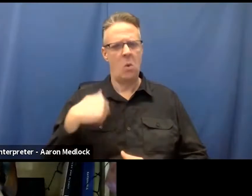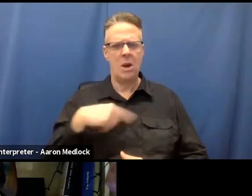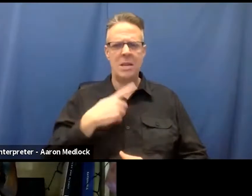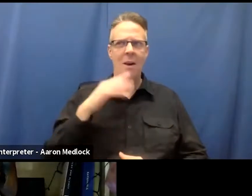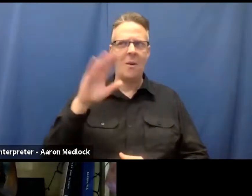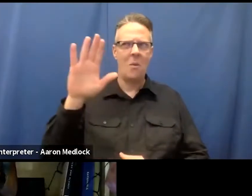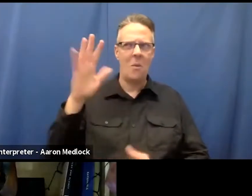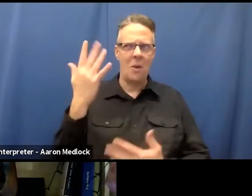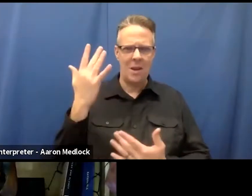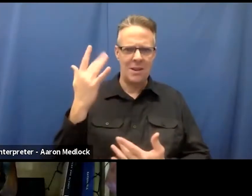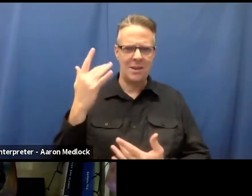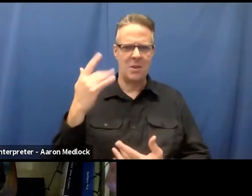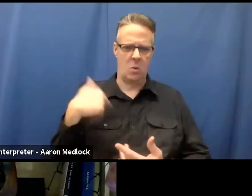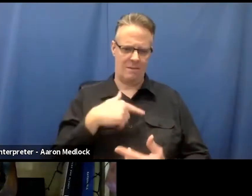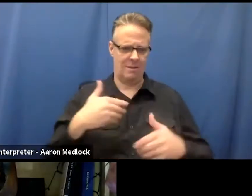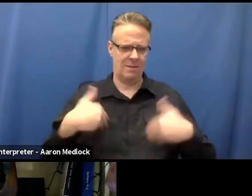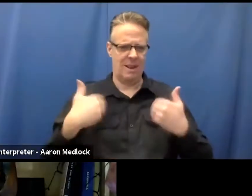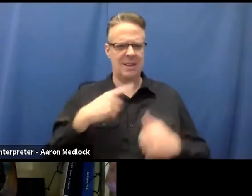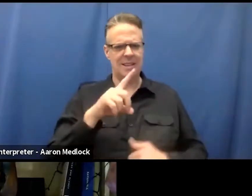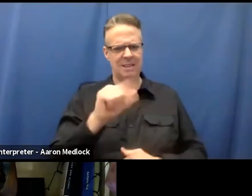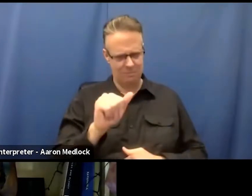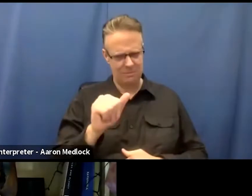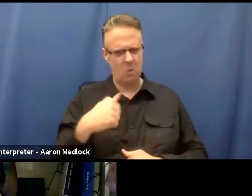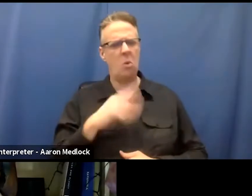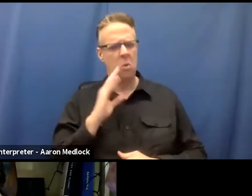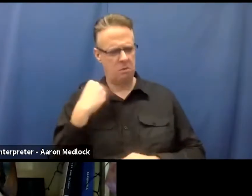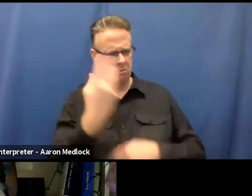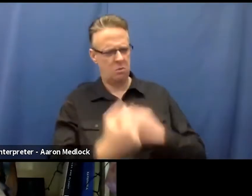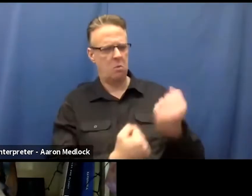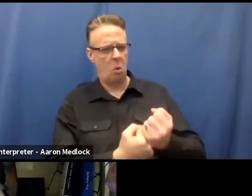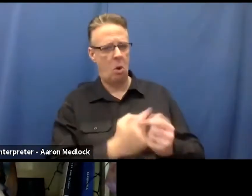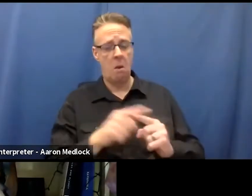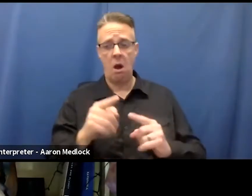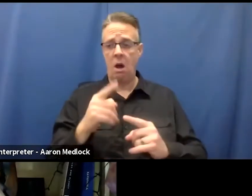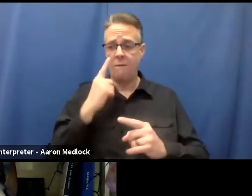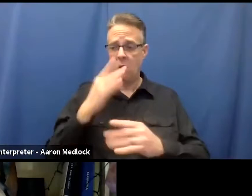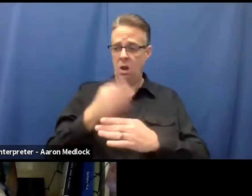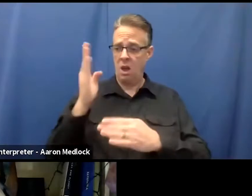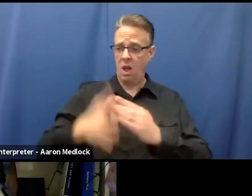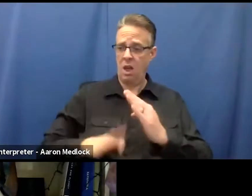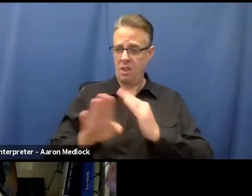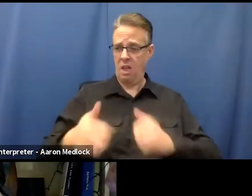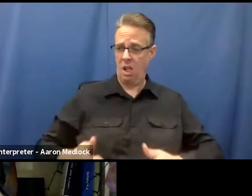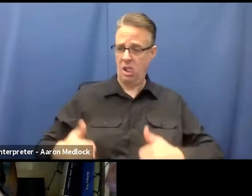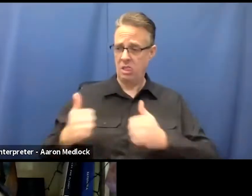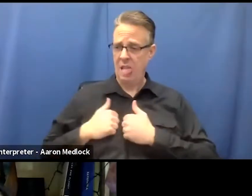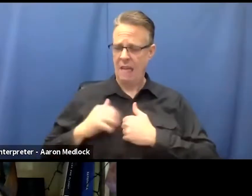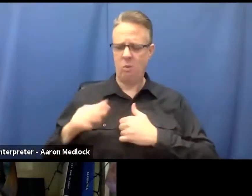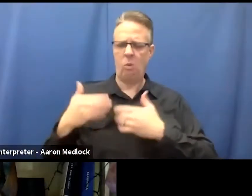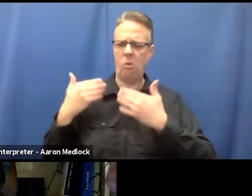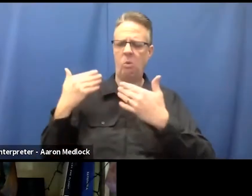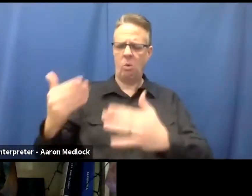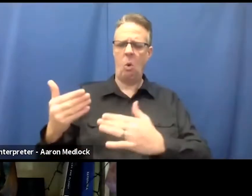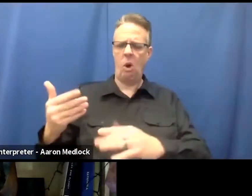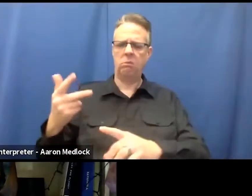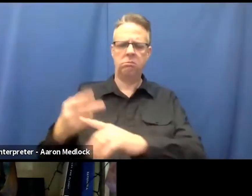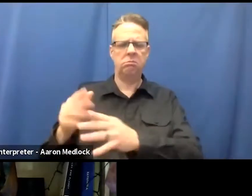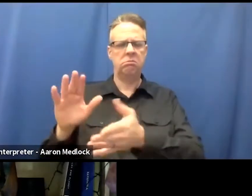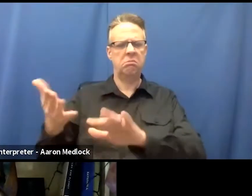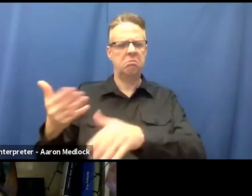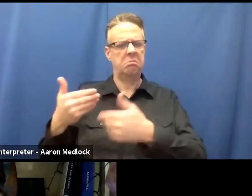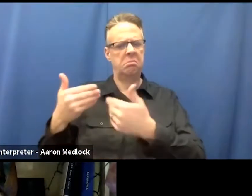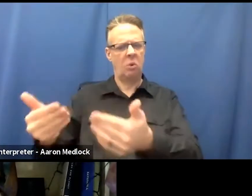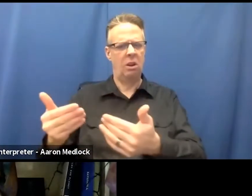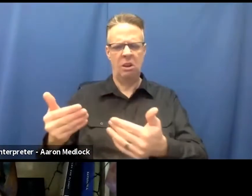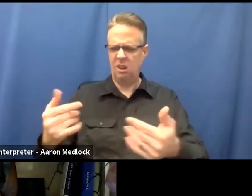yes, when we have young disabled people, yes, we're going to give resources, but no, end of life, no, we want people, you go ahead. This contradiction